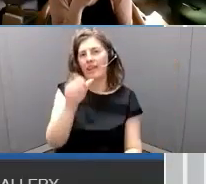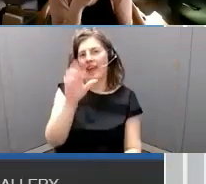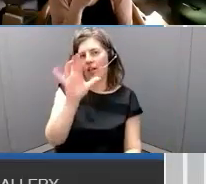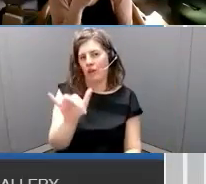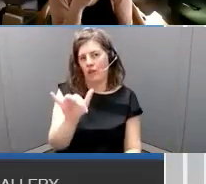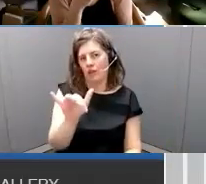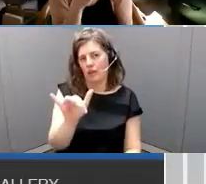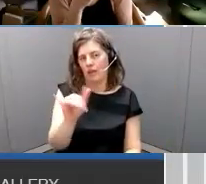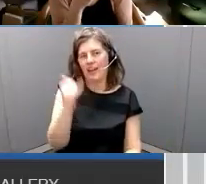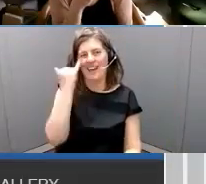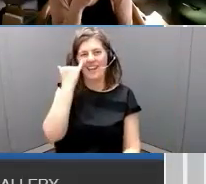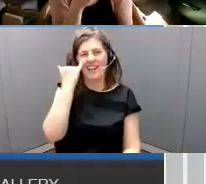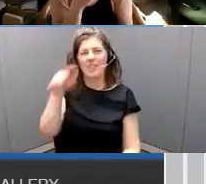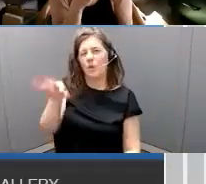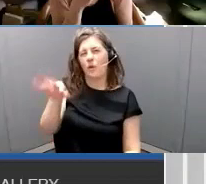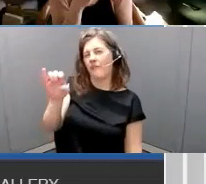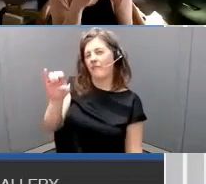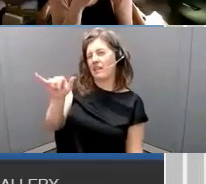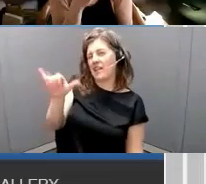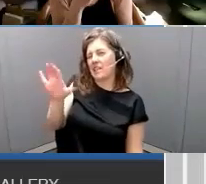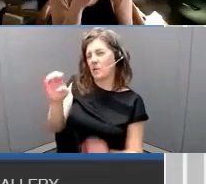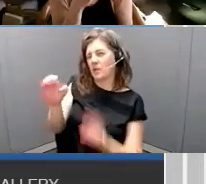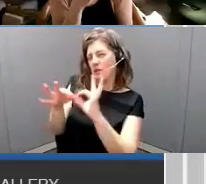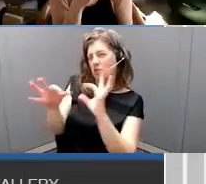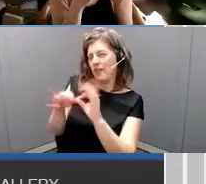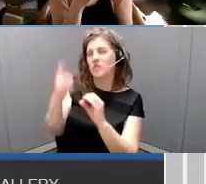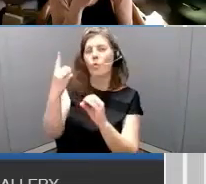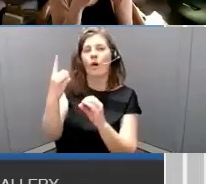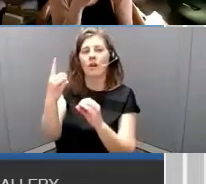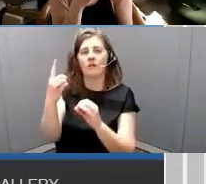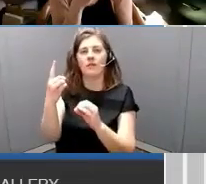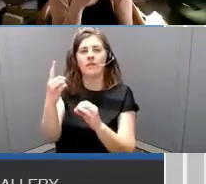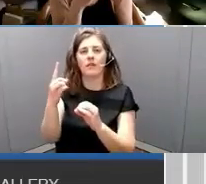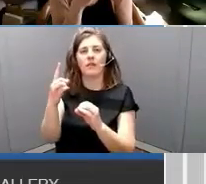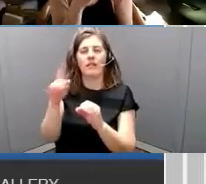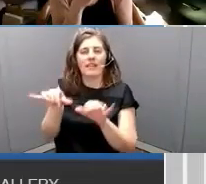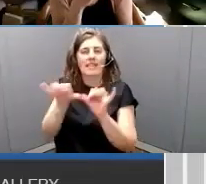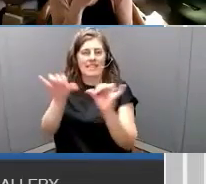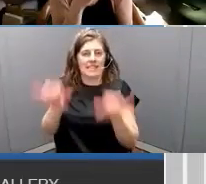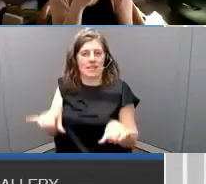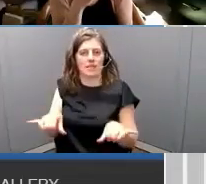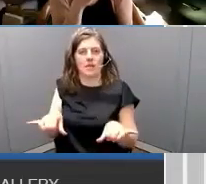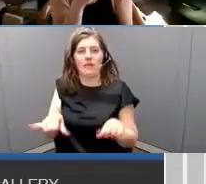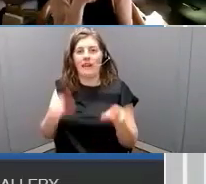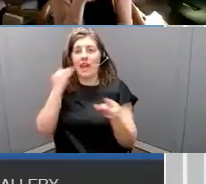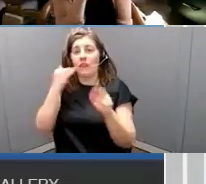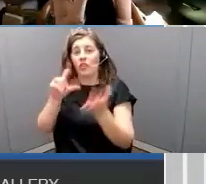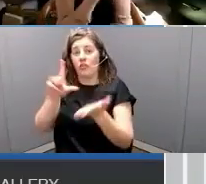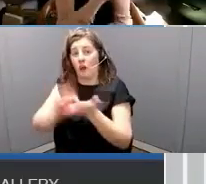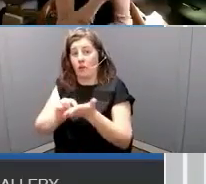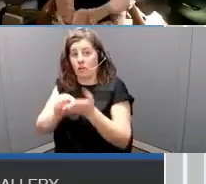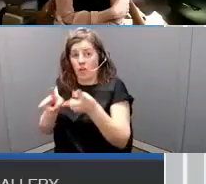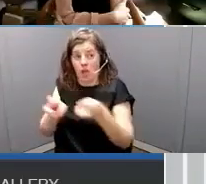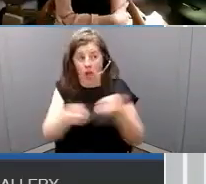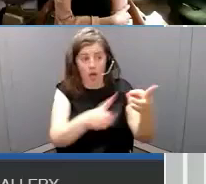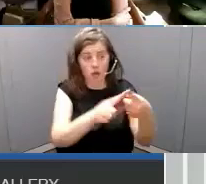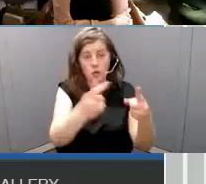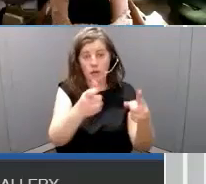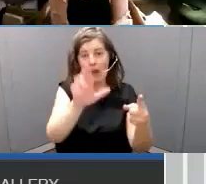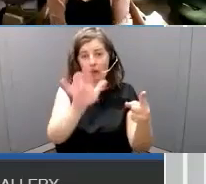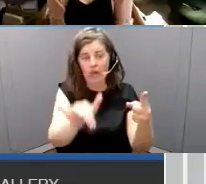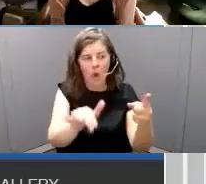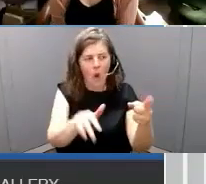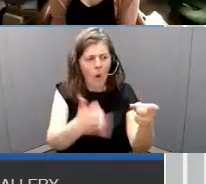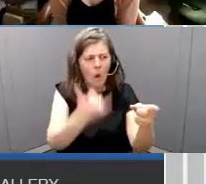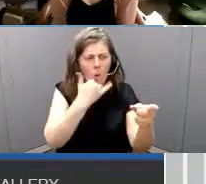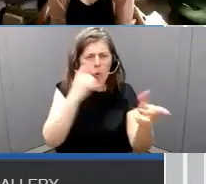that's what Felice was talking about earlier. That's one of the USPs of the system, that you can keep on making changes up to,